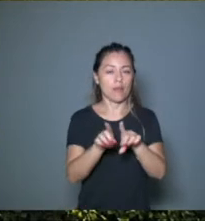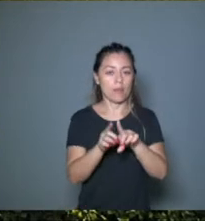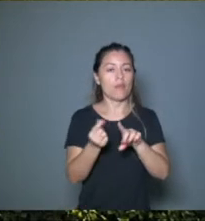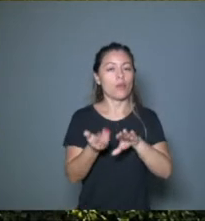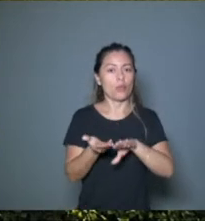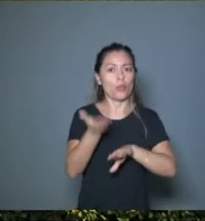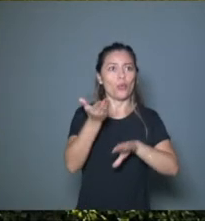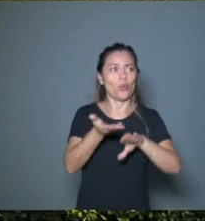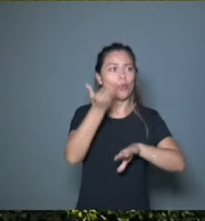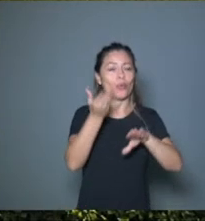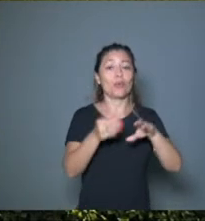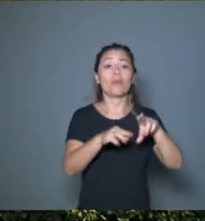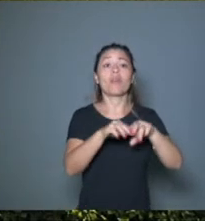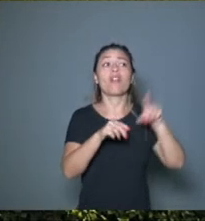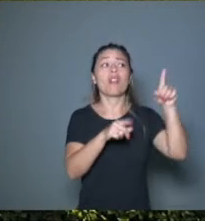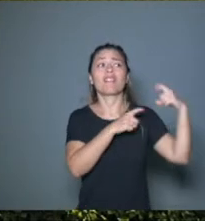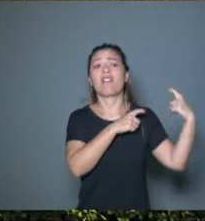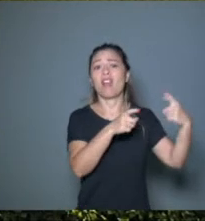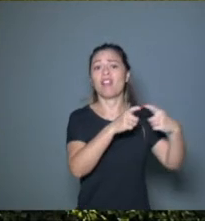tension.